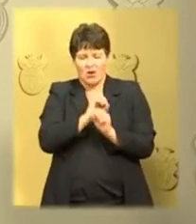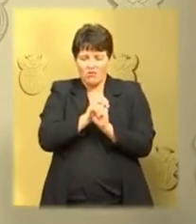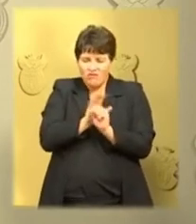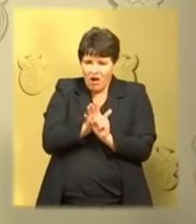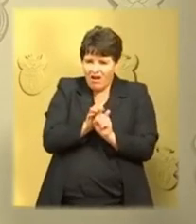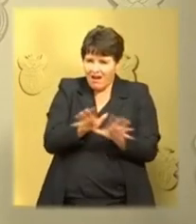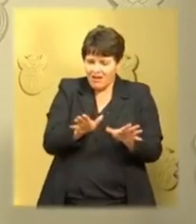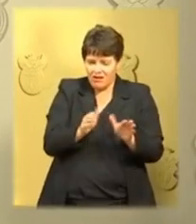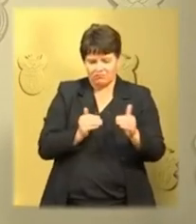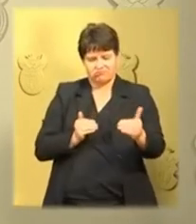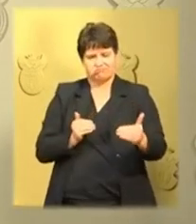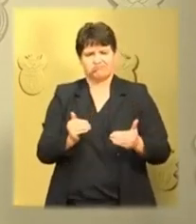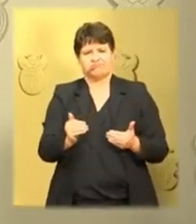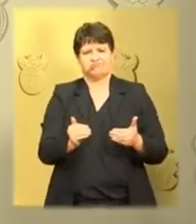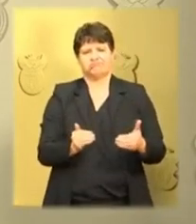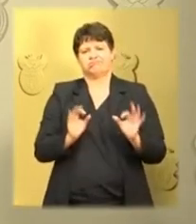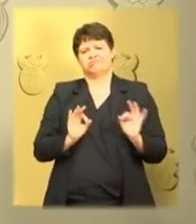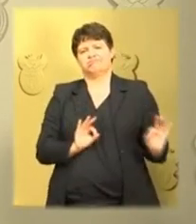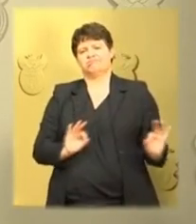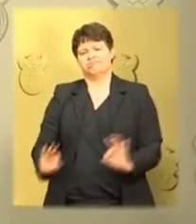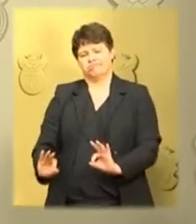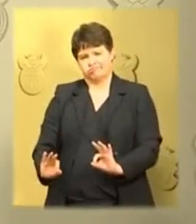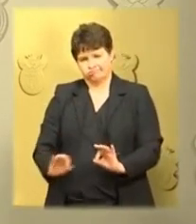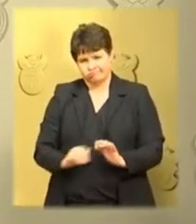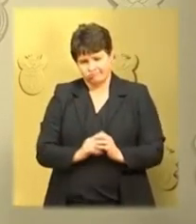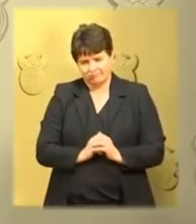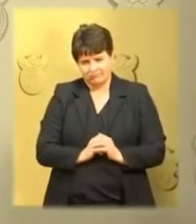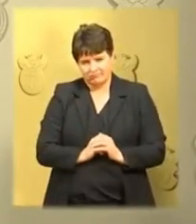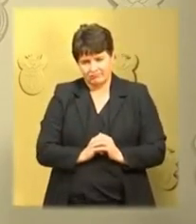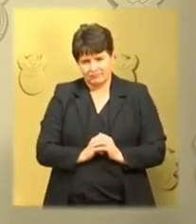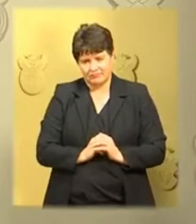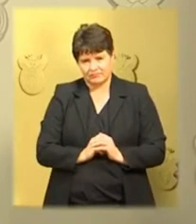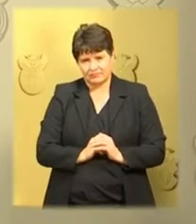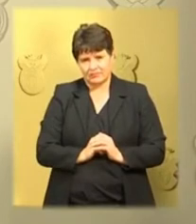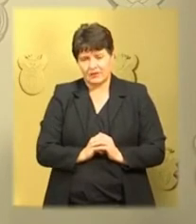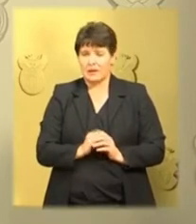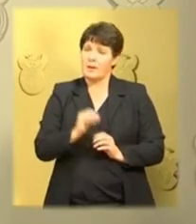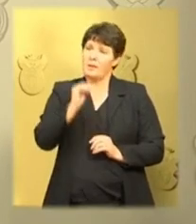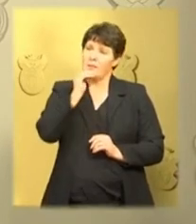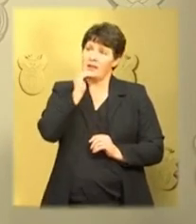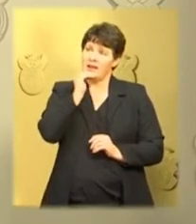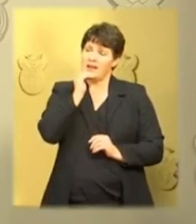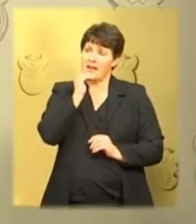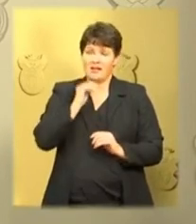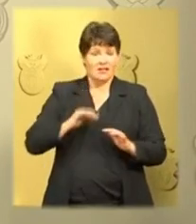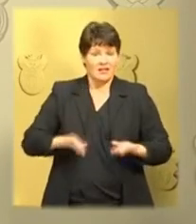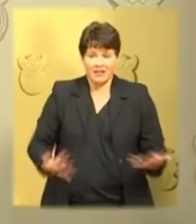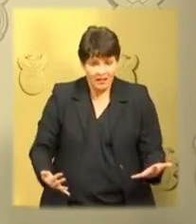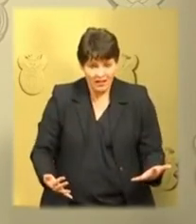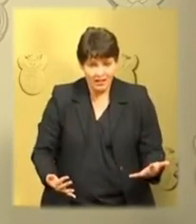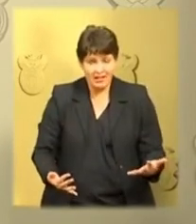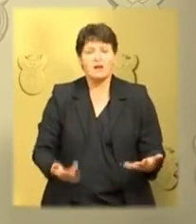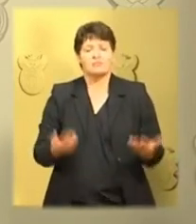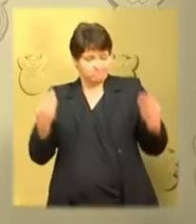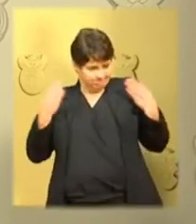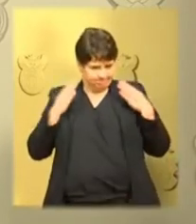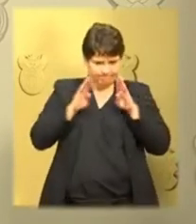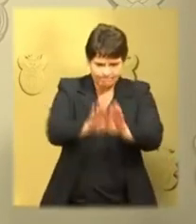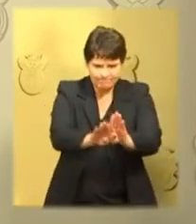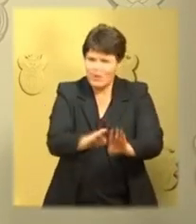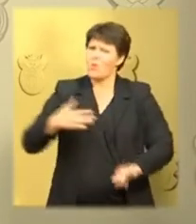control and will not need to reinstate the most drastic measures. We